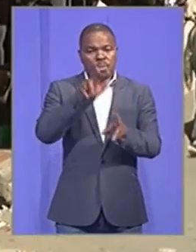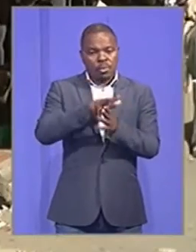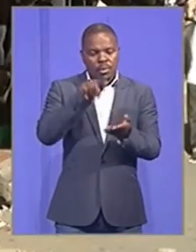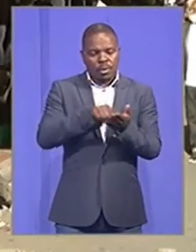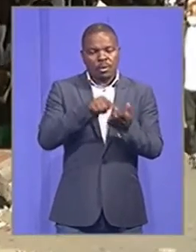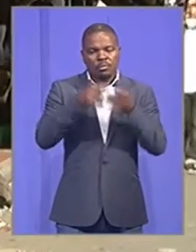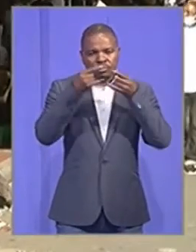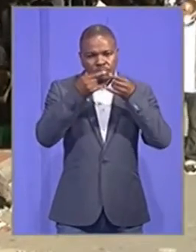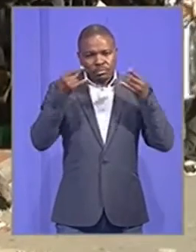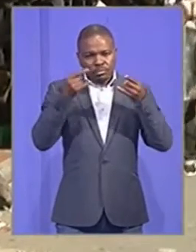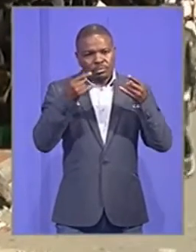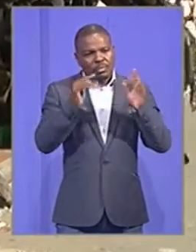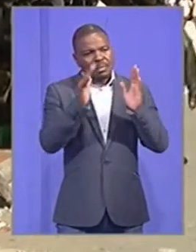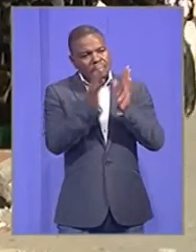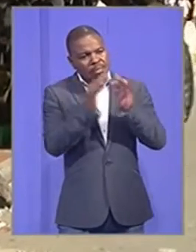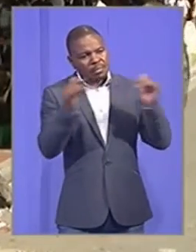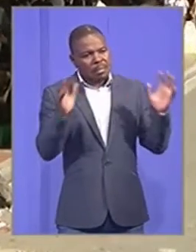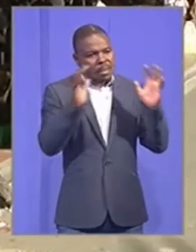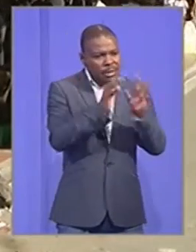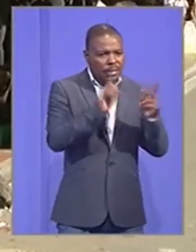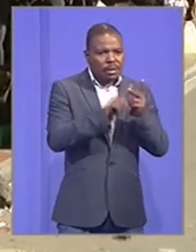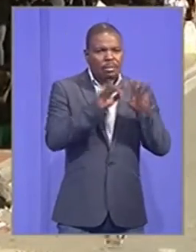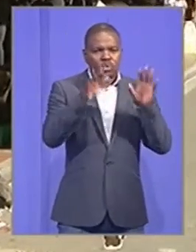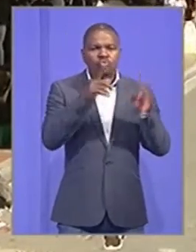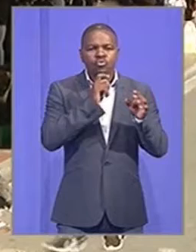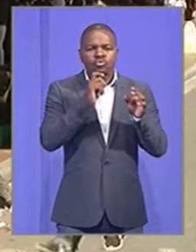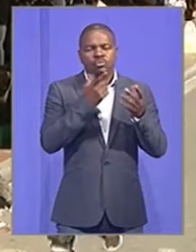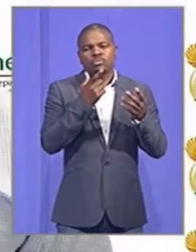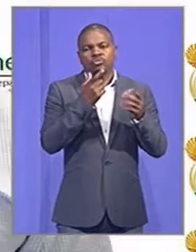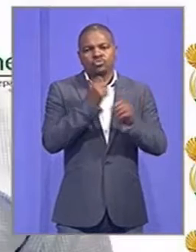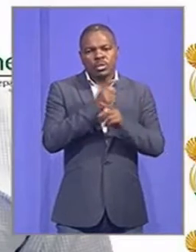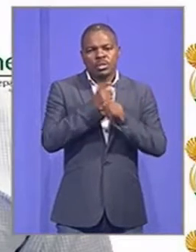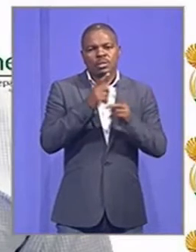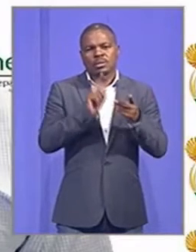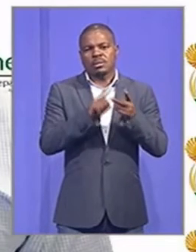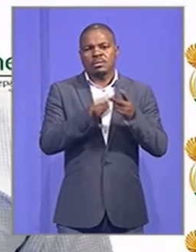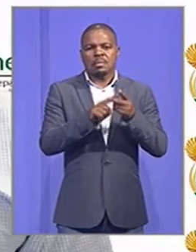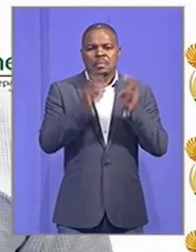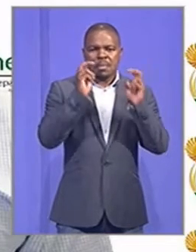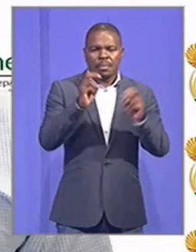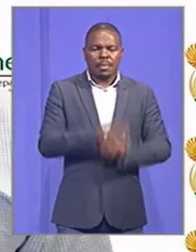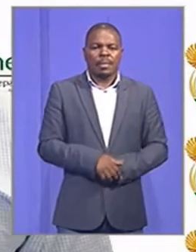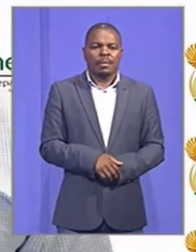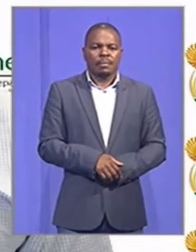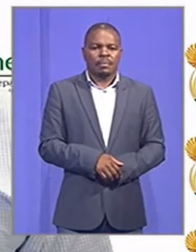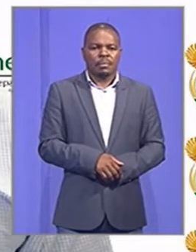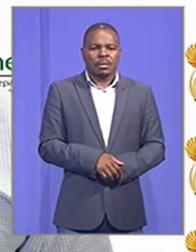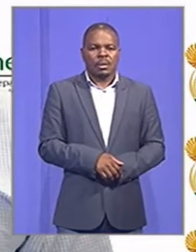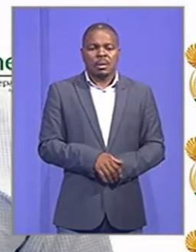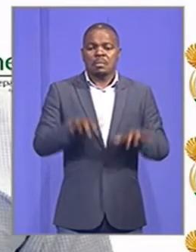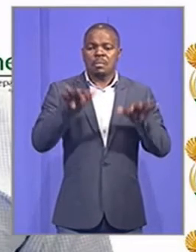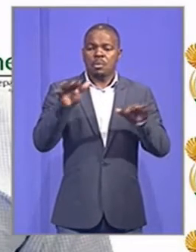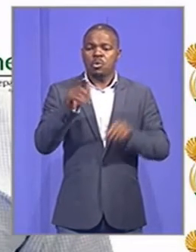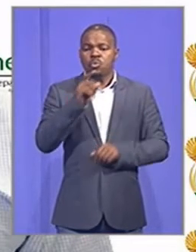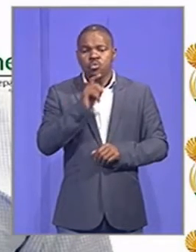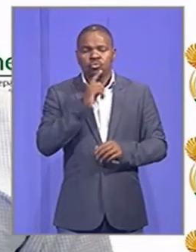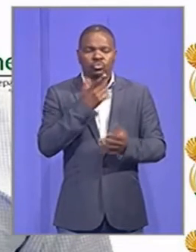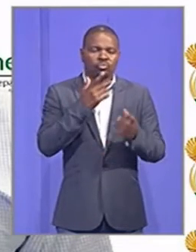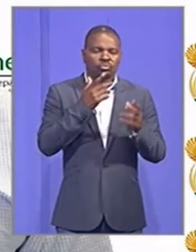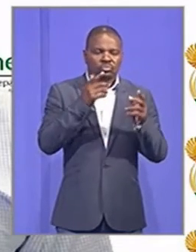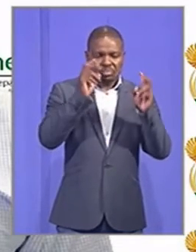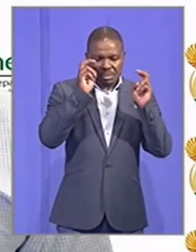dithibanko le molomo kwa dikopanong le bao ba dirisang dipalangwa tsa botlhe. No person may use any form of public transport unless wearing